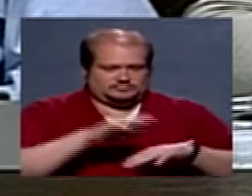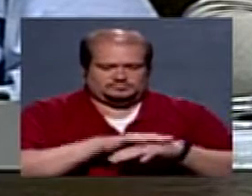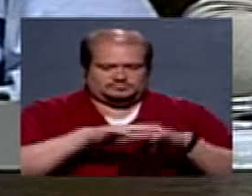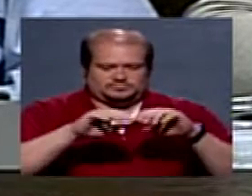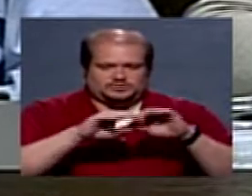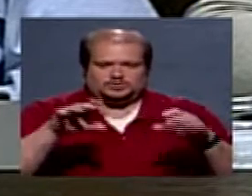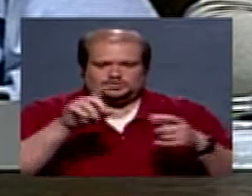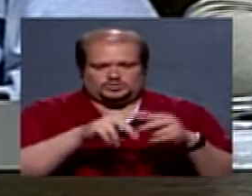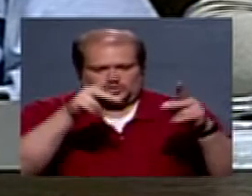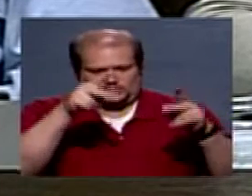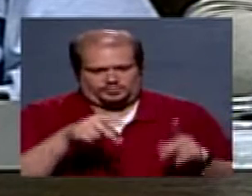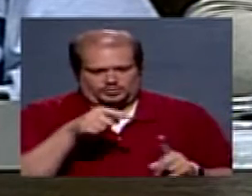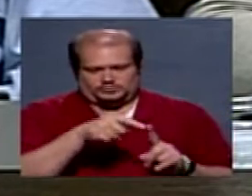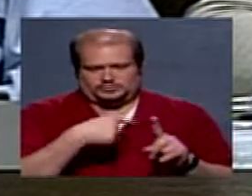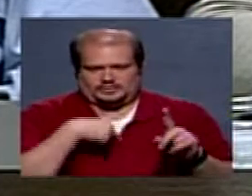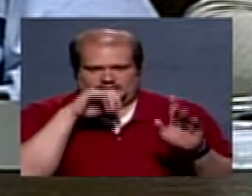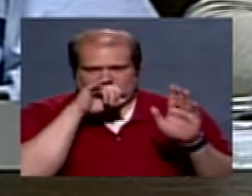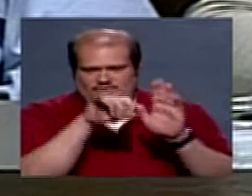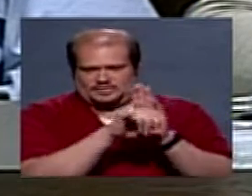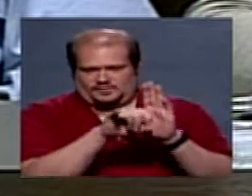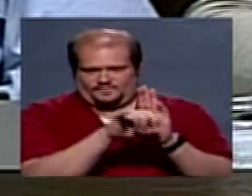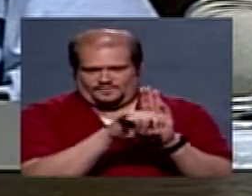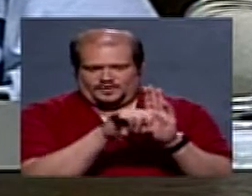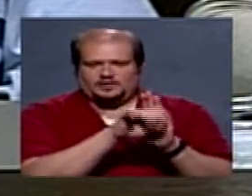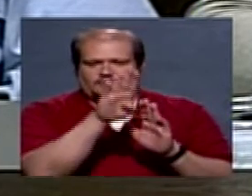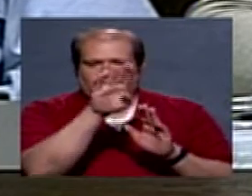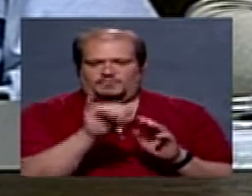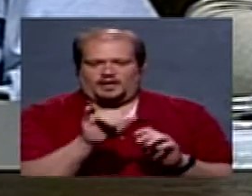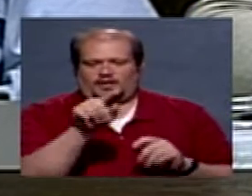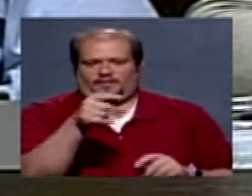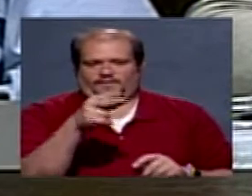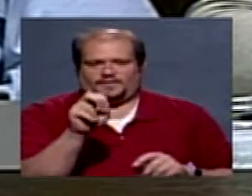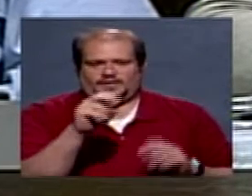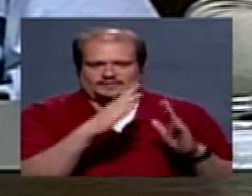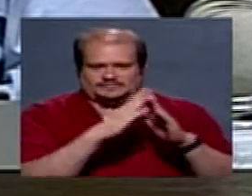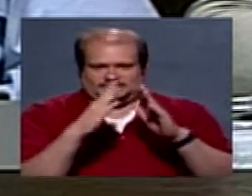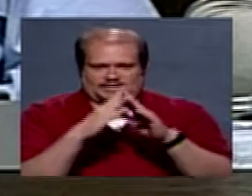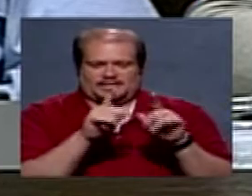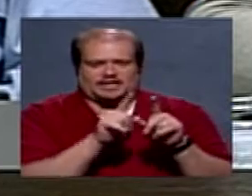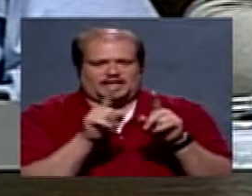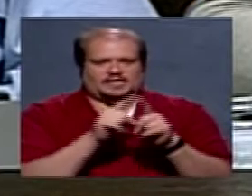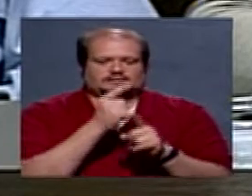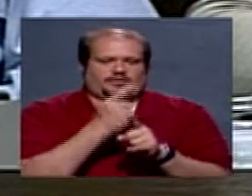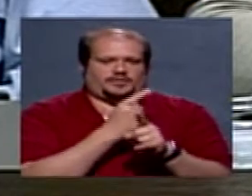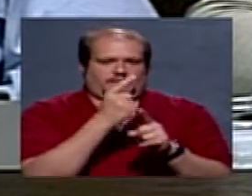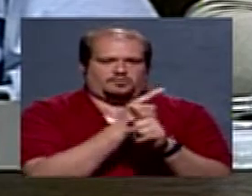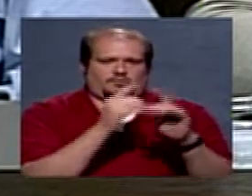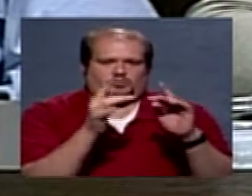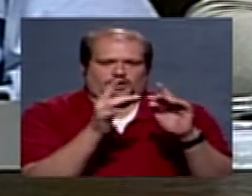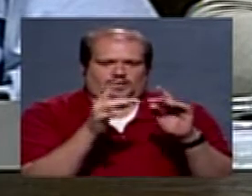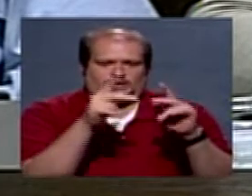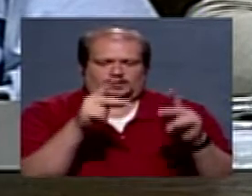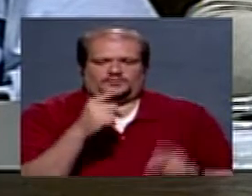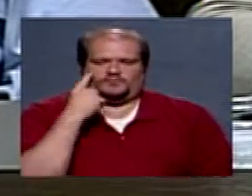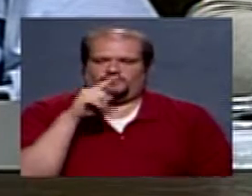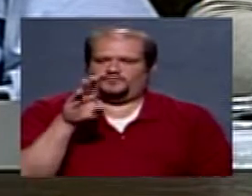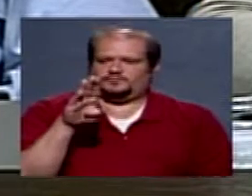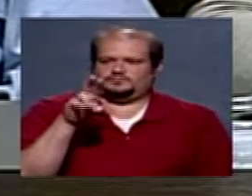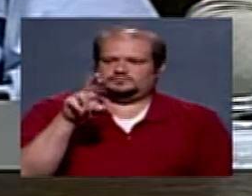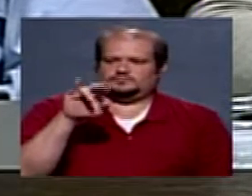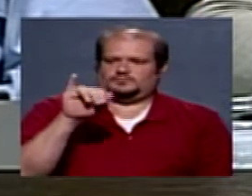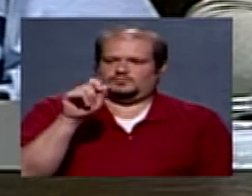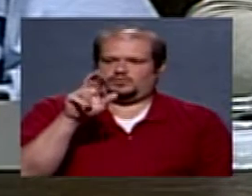to the person identified by the city as the appropriate contact person for the Briarwood